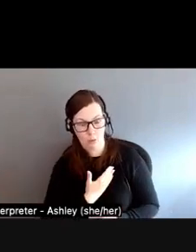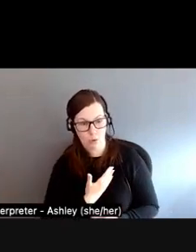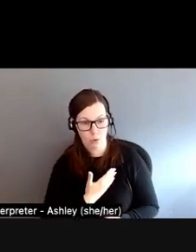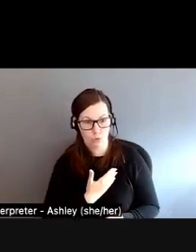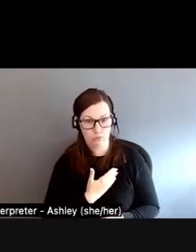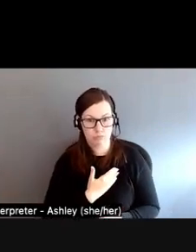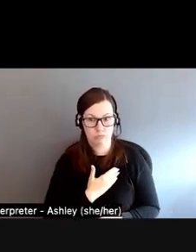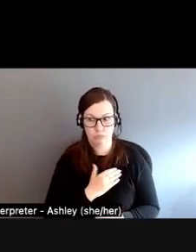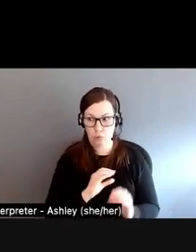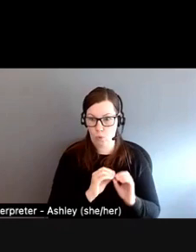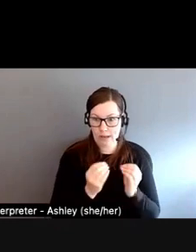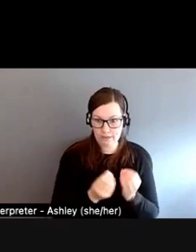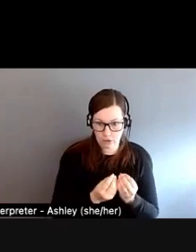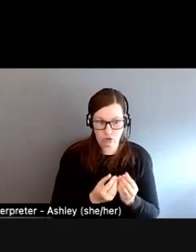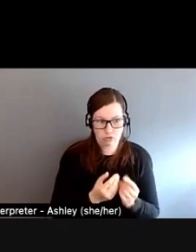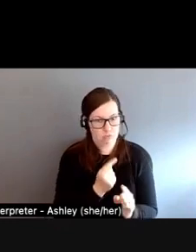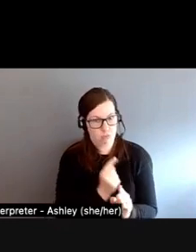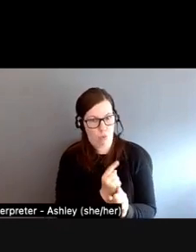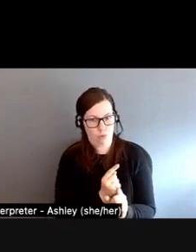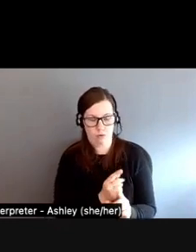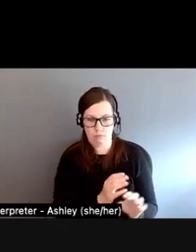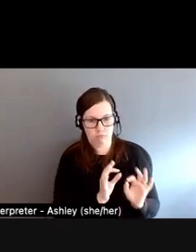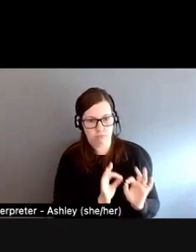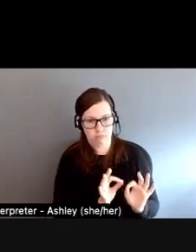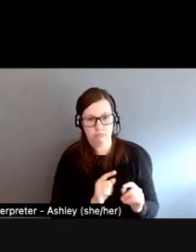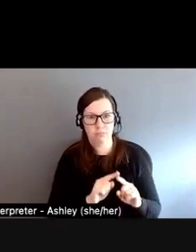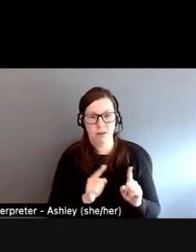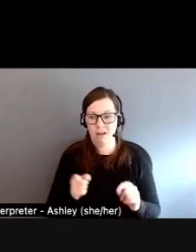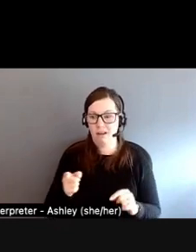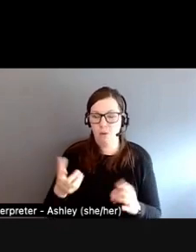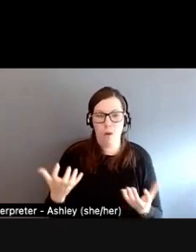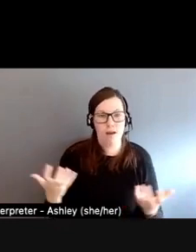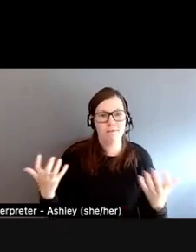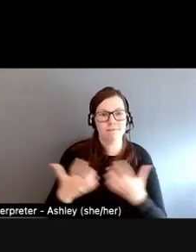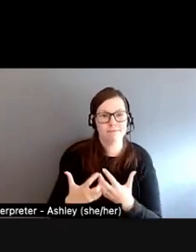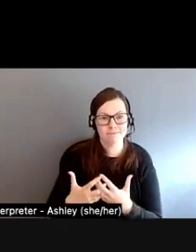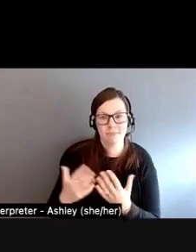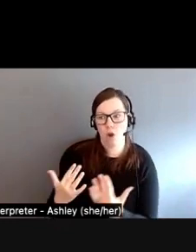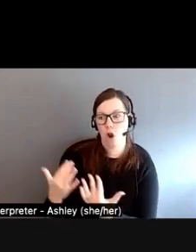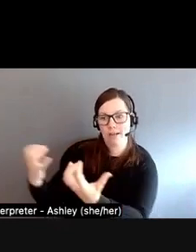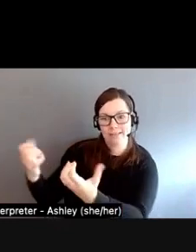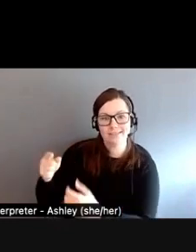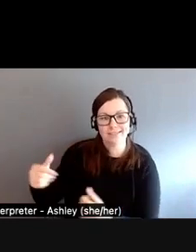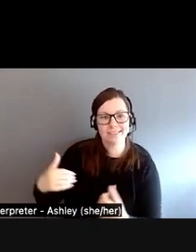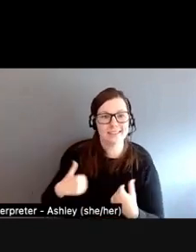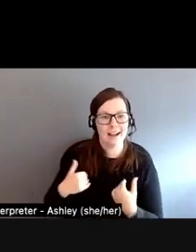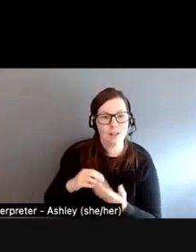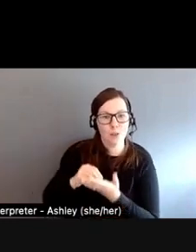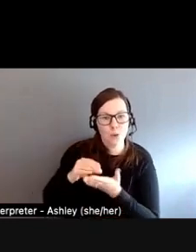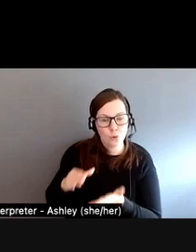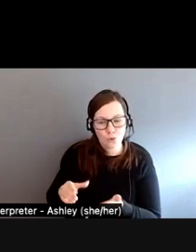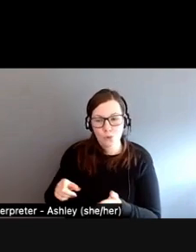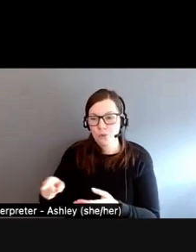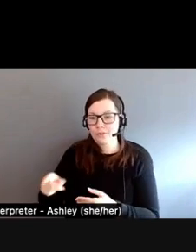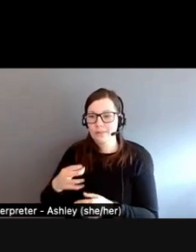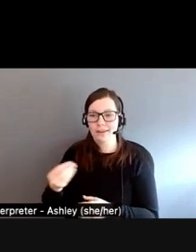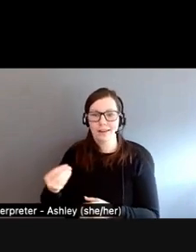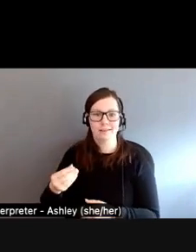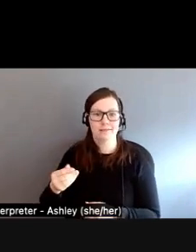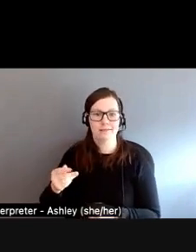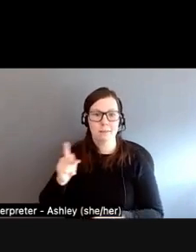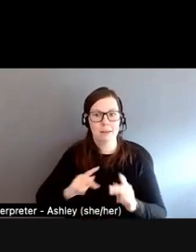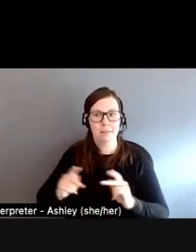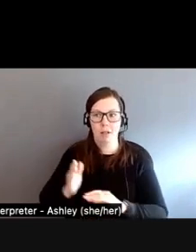learners and folks under 30. And yeah, lots of trial and error.